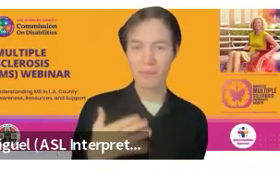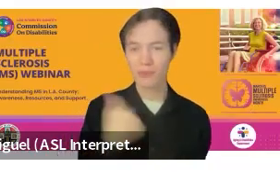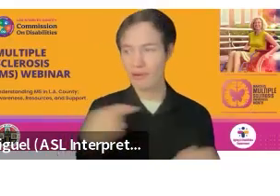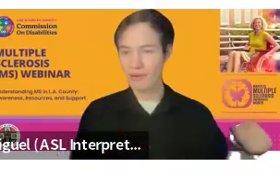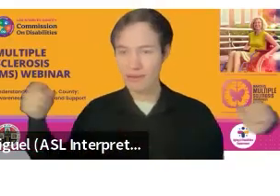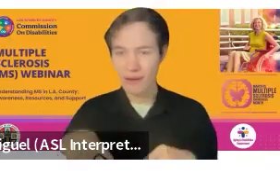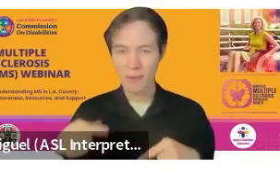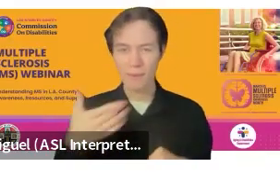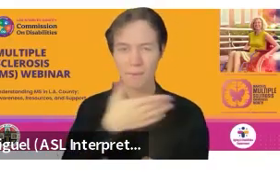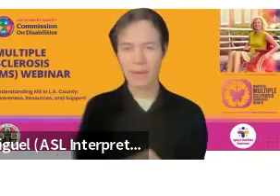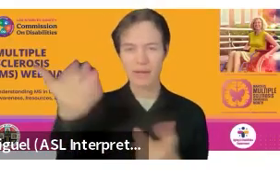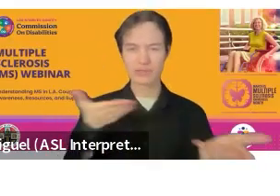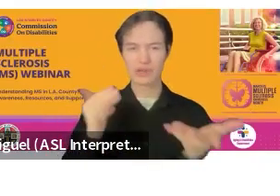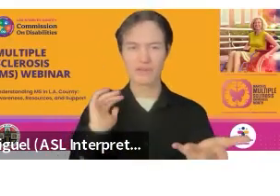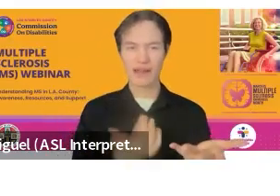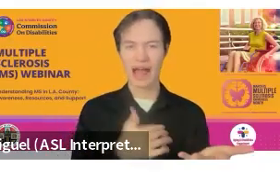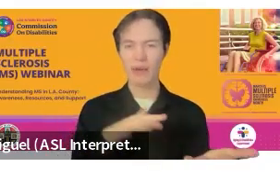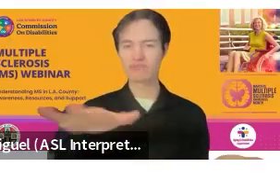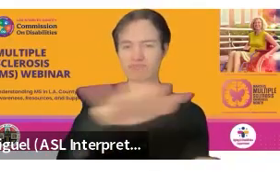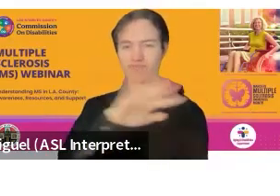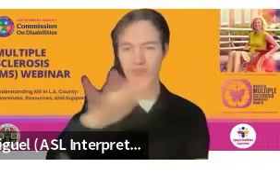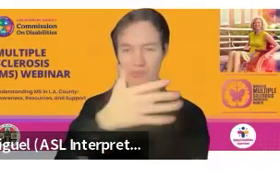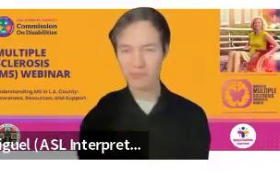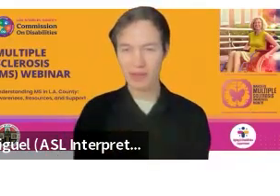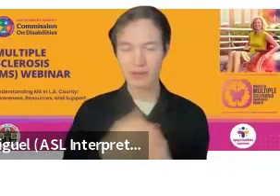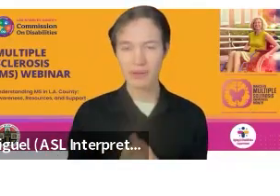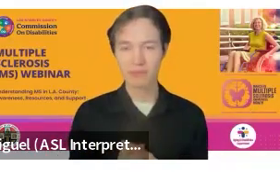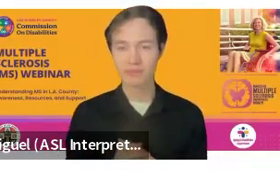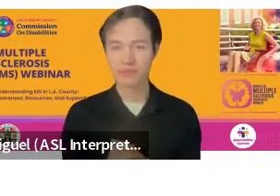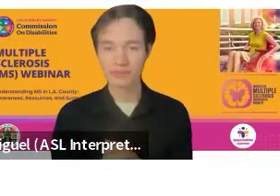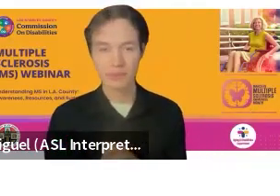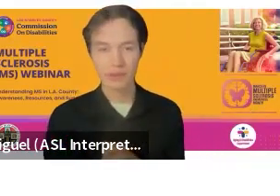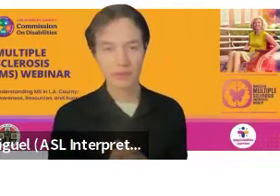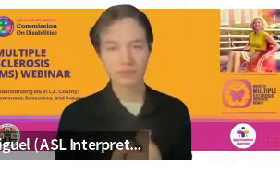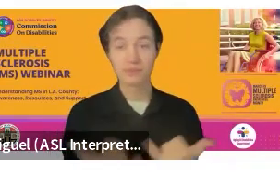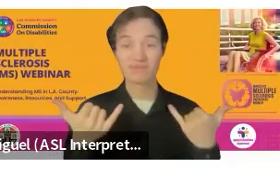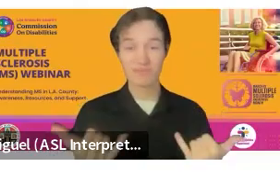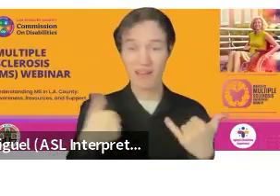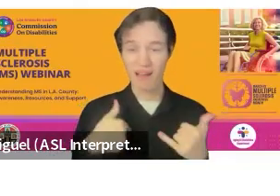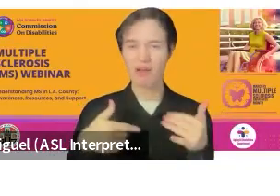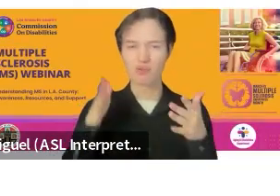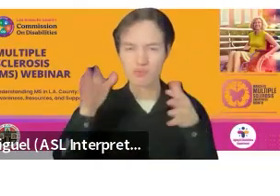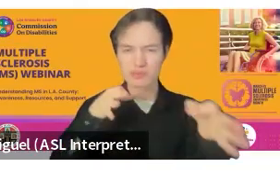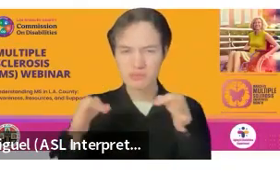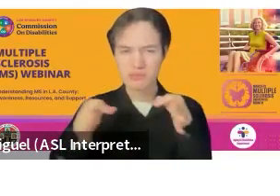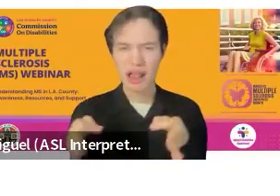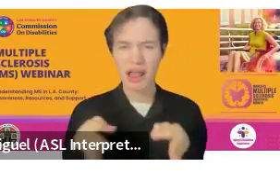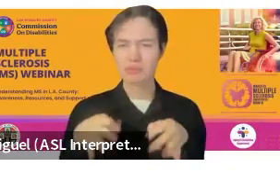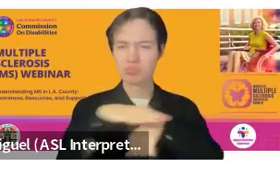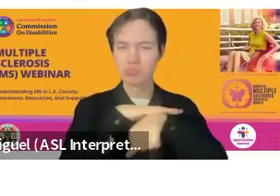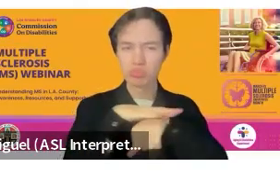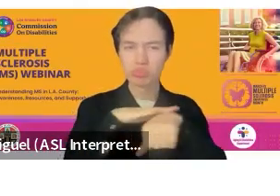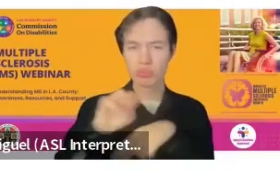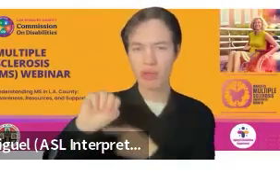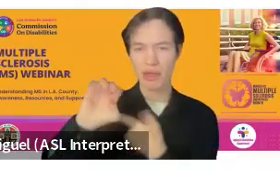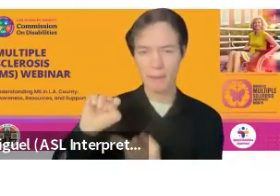our patient population better. So I'm going to give a quick overview of MS and kind of the clinical management